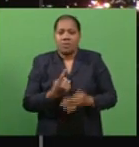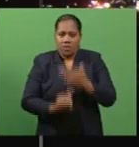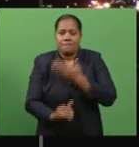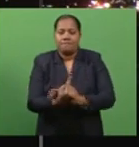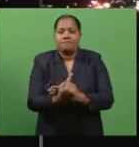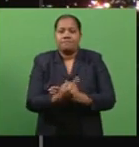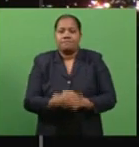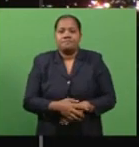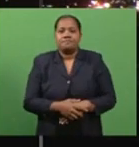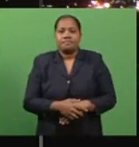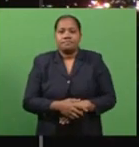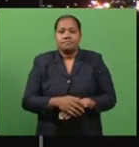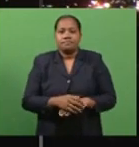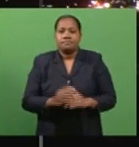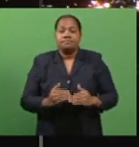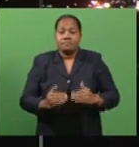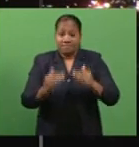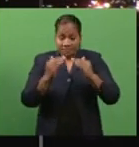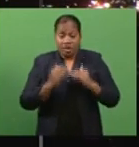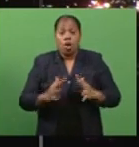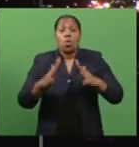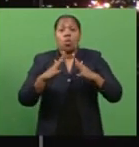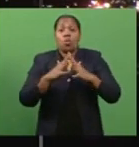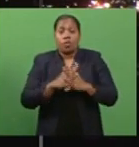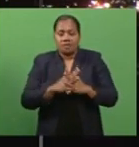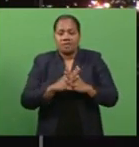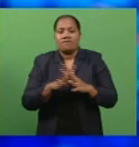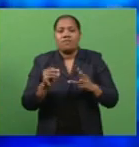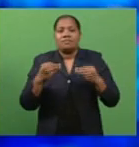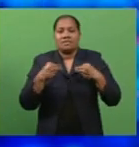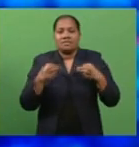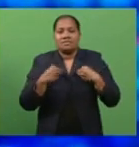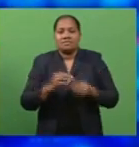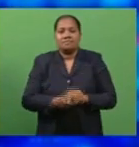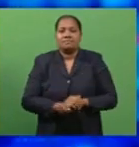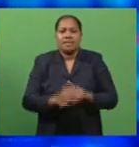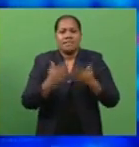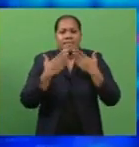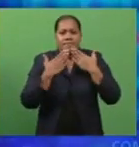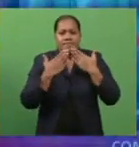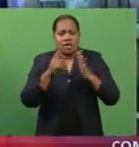And next up is Whitney, who has all the latest in business. Thanks, Jackie.